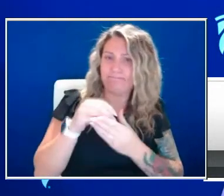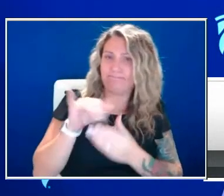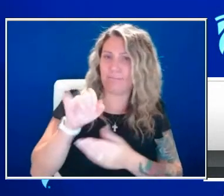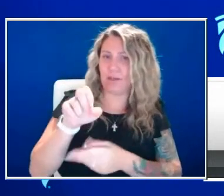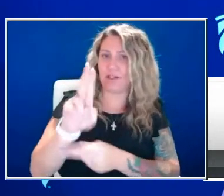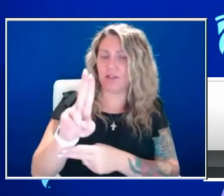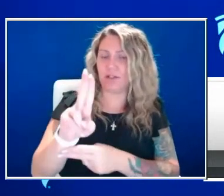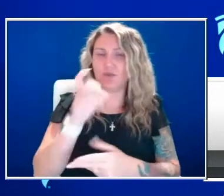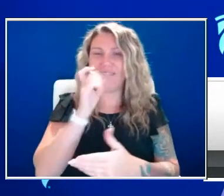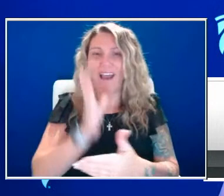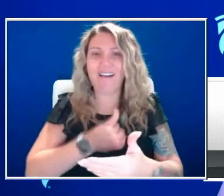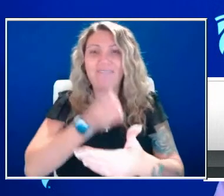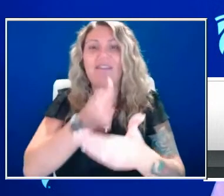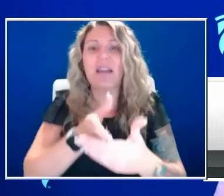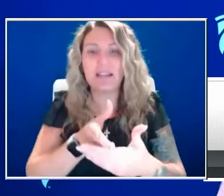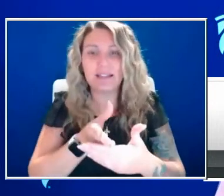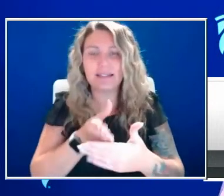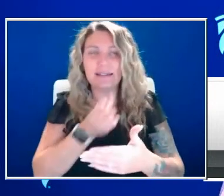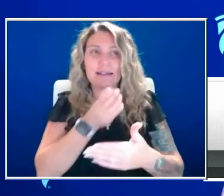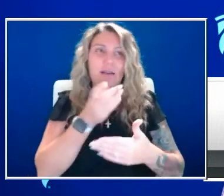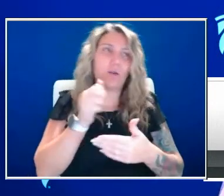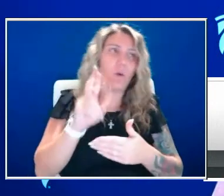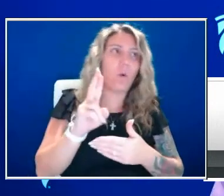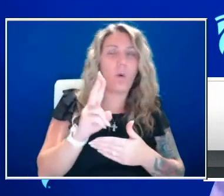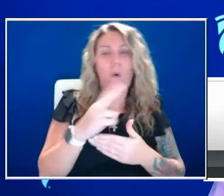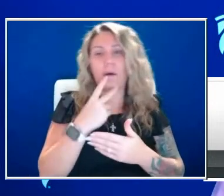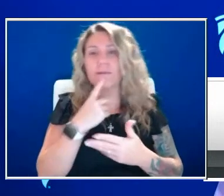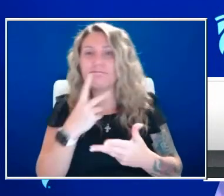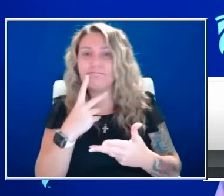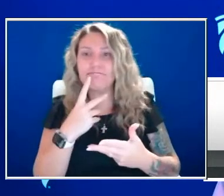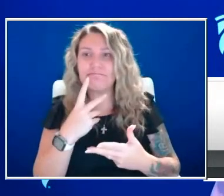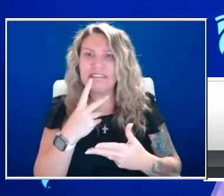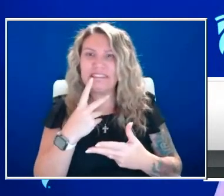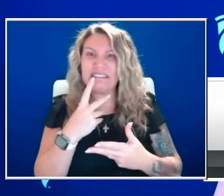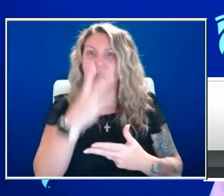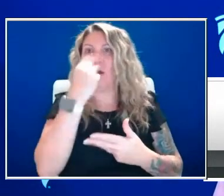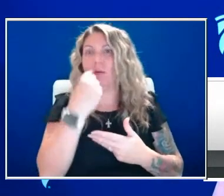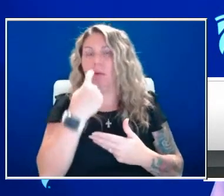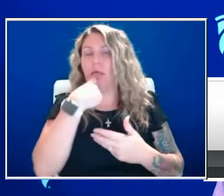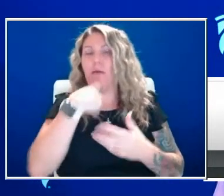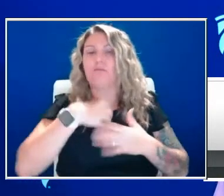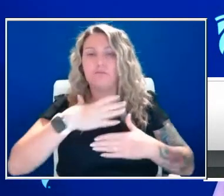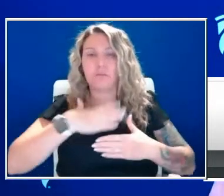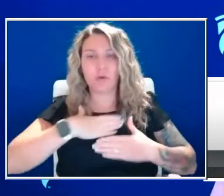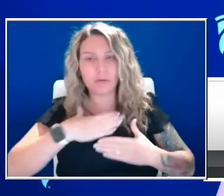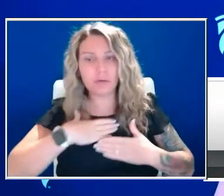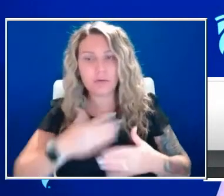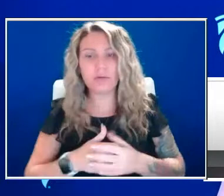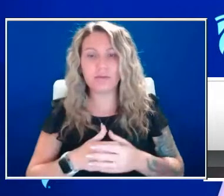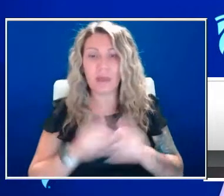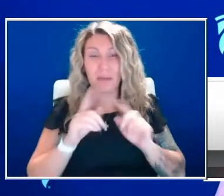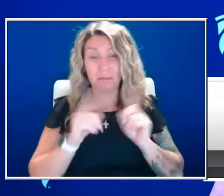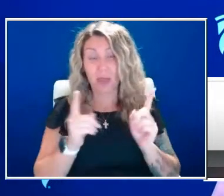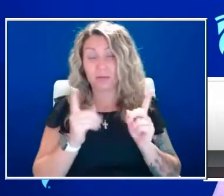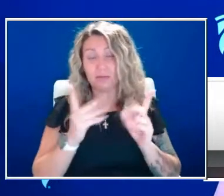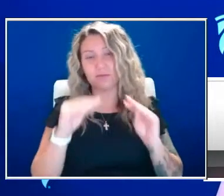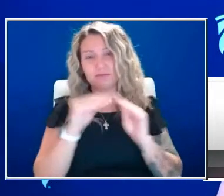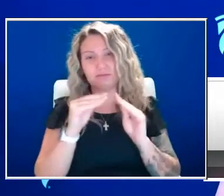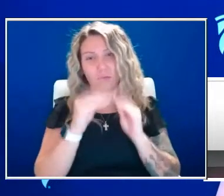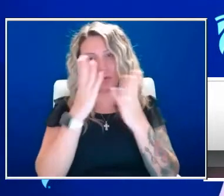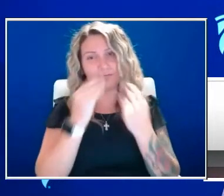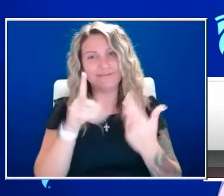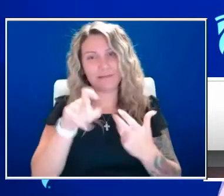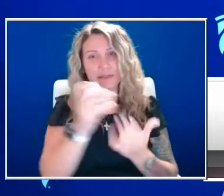i.e. intubation? I think this is a good early study, but certainly more data needs to be collected as far as the